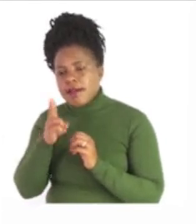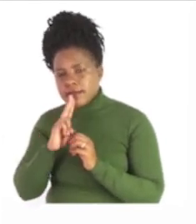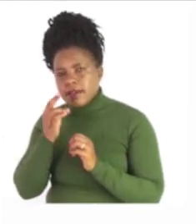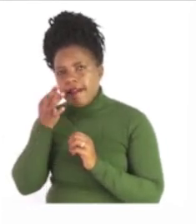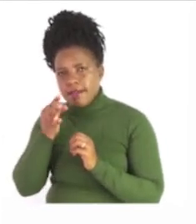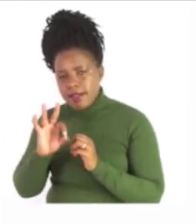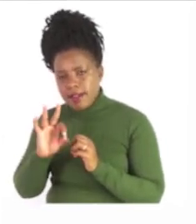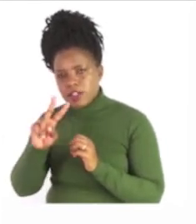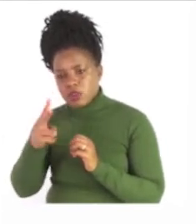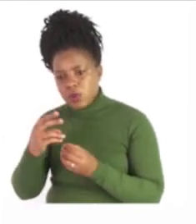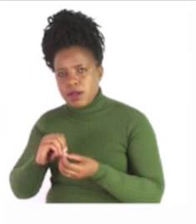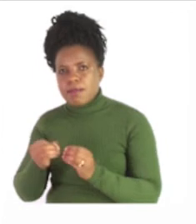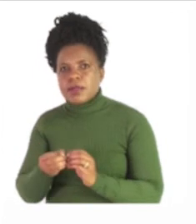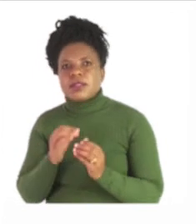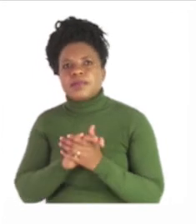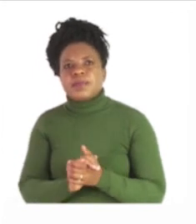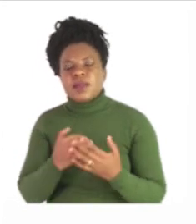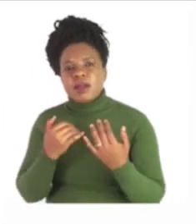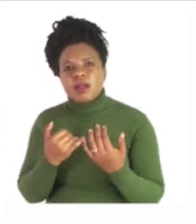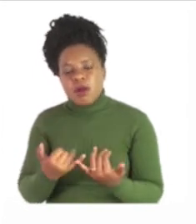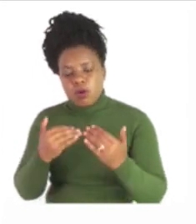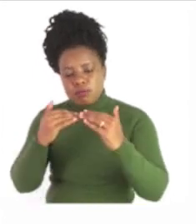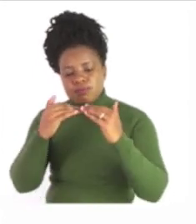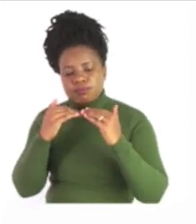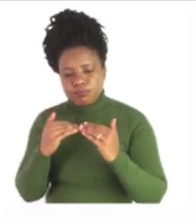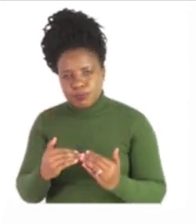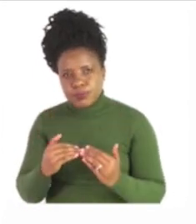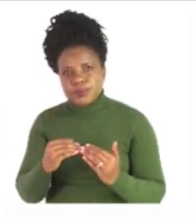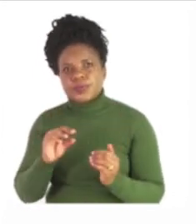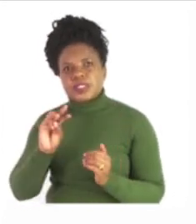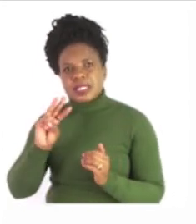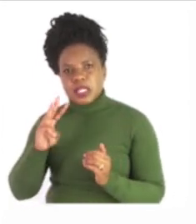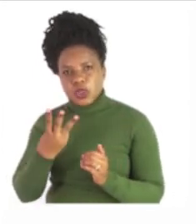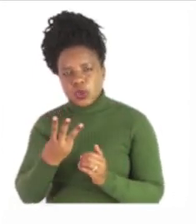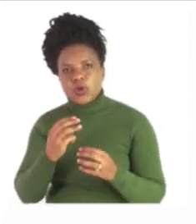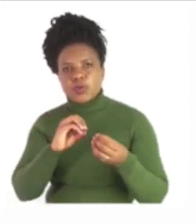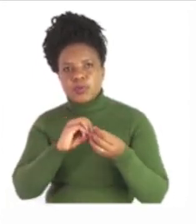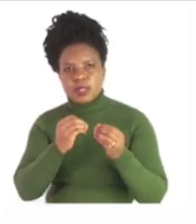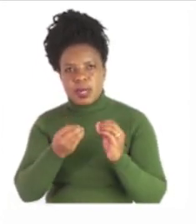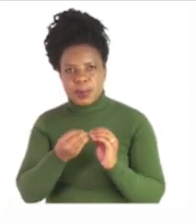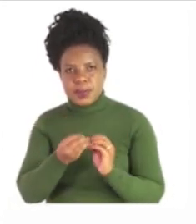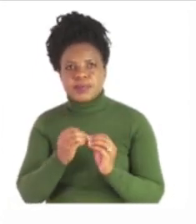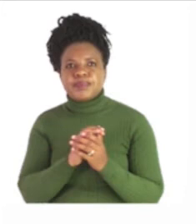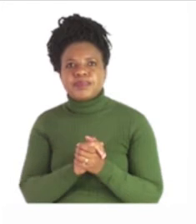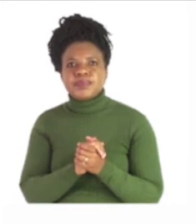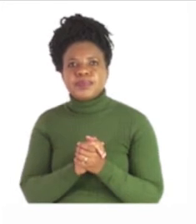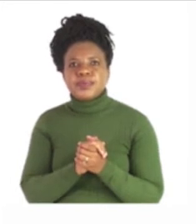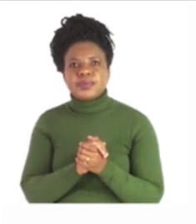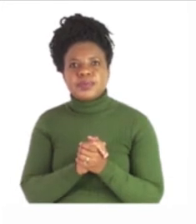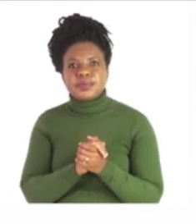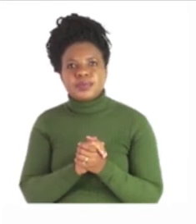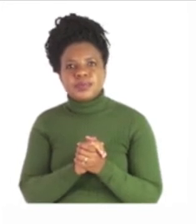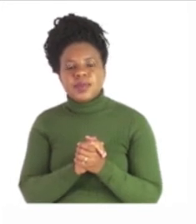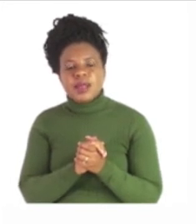We are done with the square numbers, so we have to go to the cube numbers to read through the cube numbers.